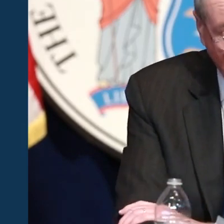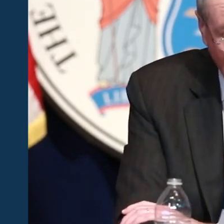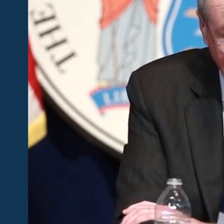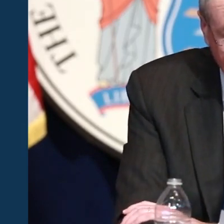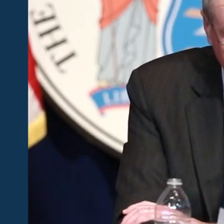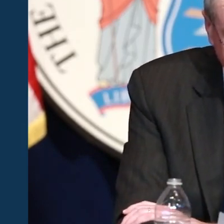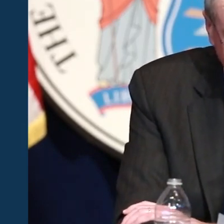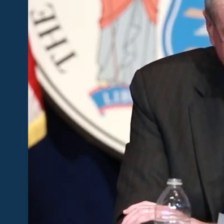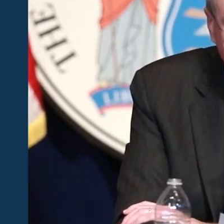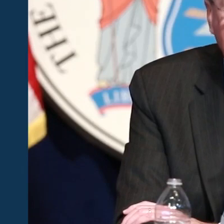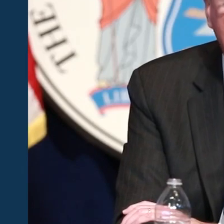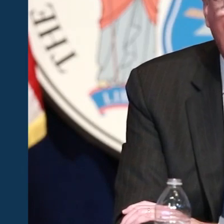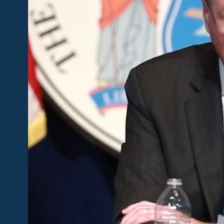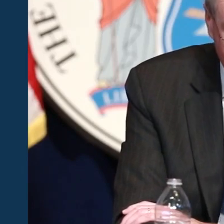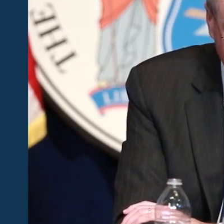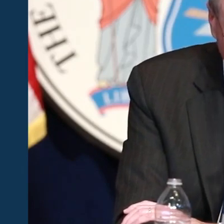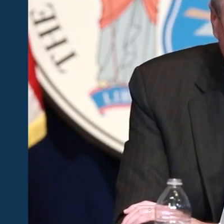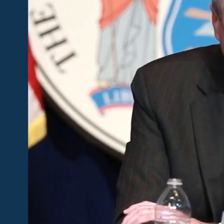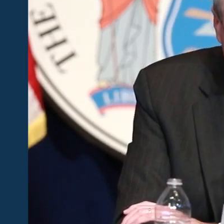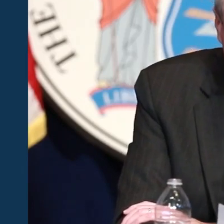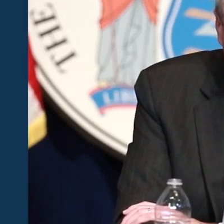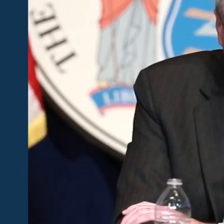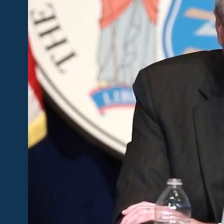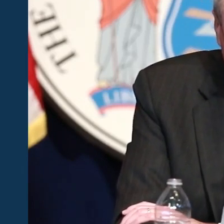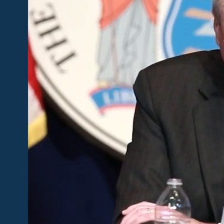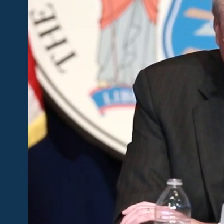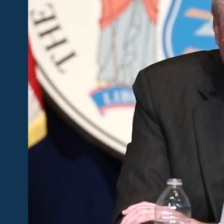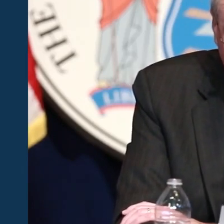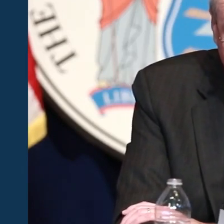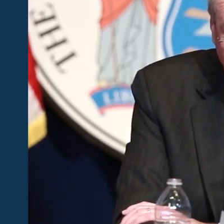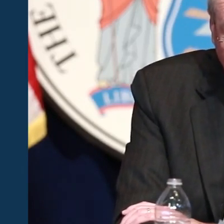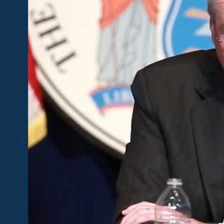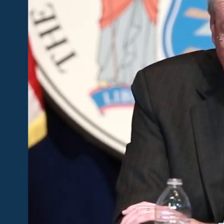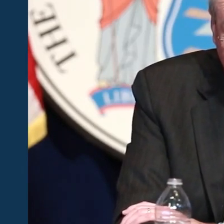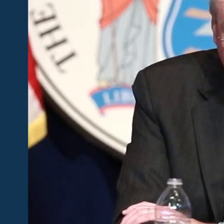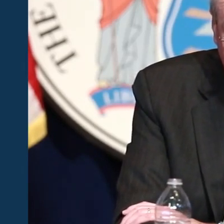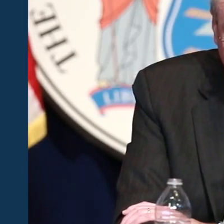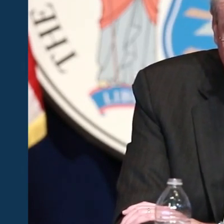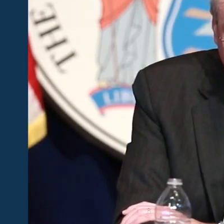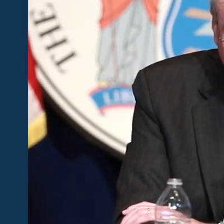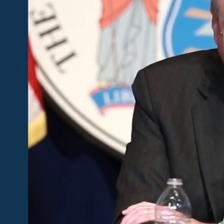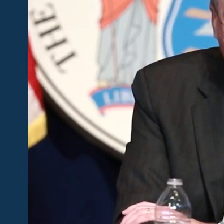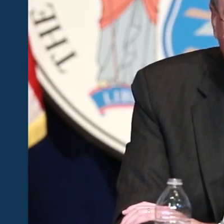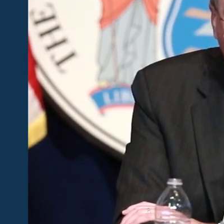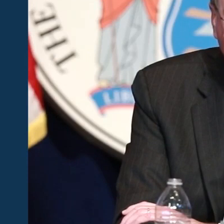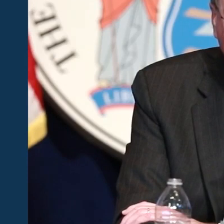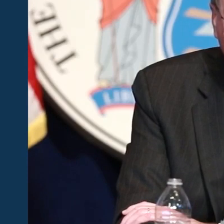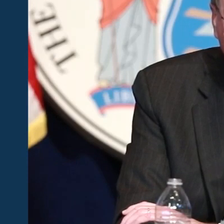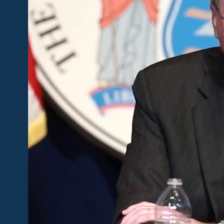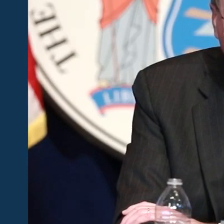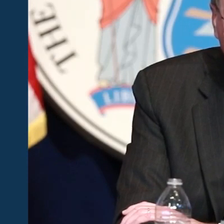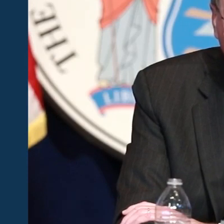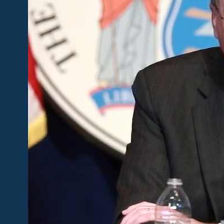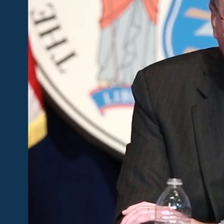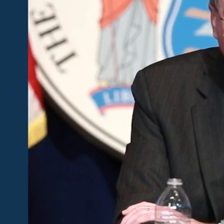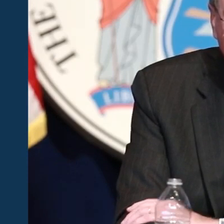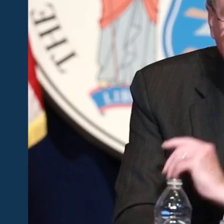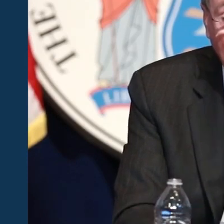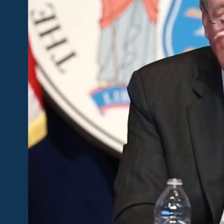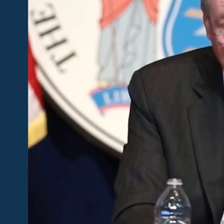Jerseyans as well. Take, for example, Stockton University graduate student Gavin Rossi.